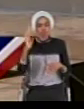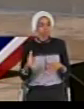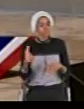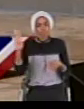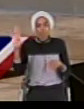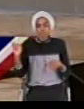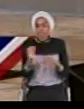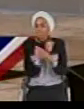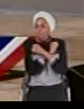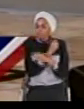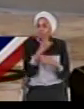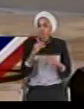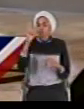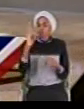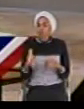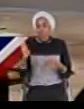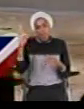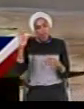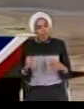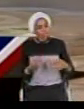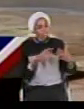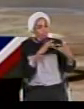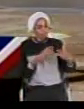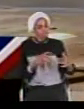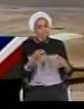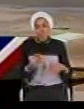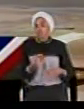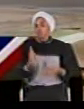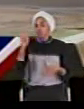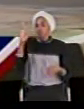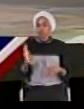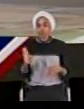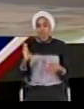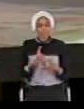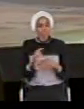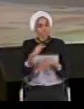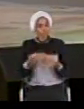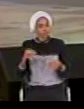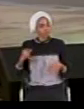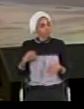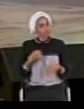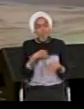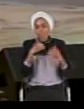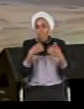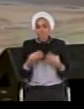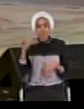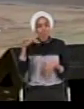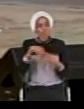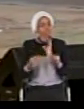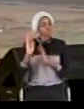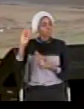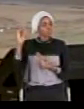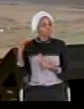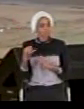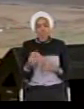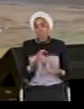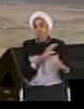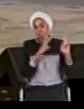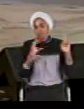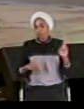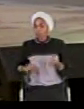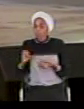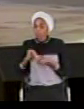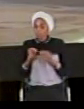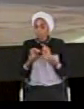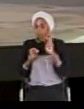love of God, by the compassion of God, the calling we have into the grace of Christ. Number